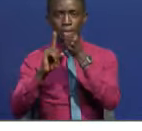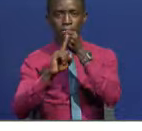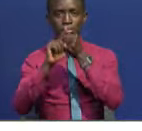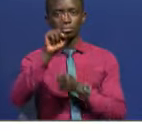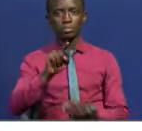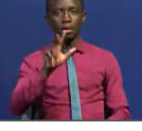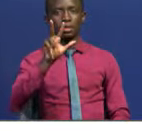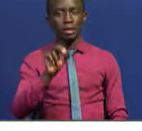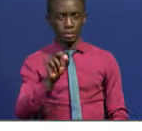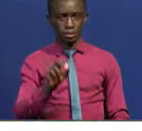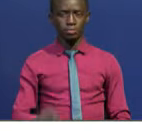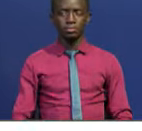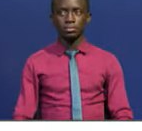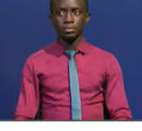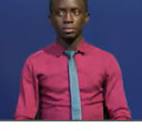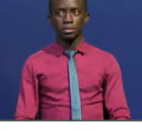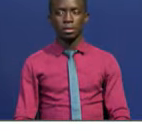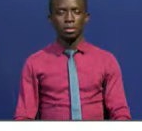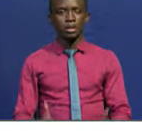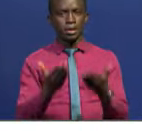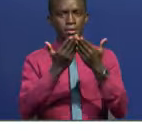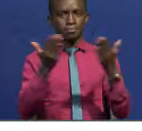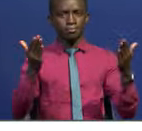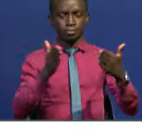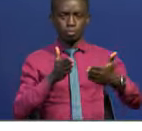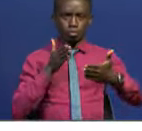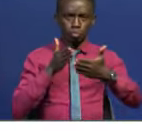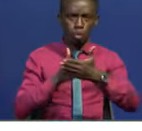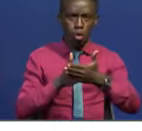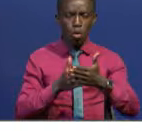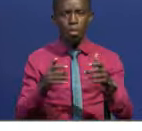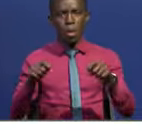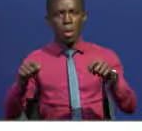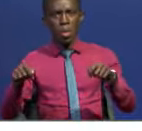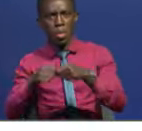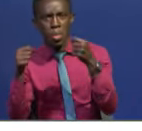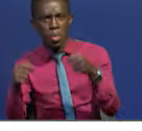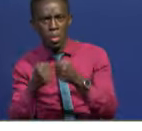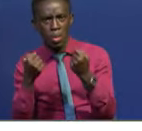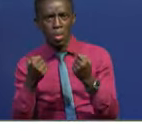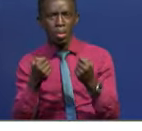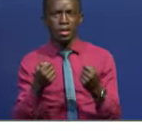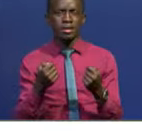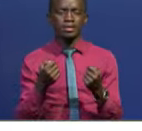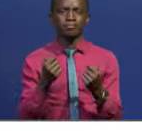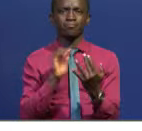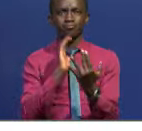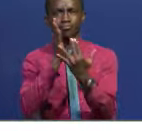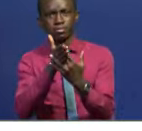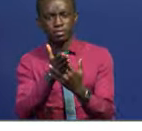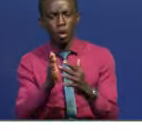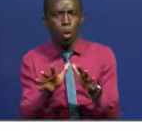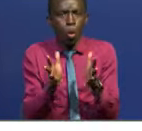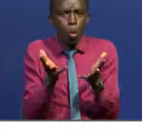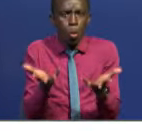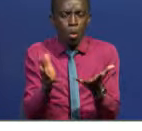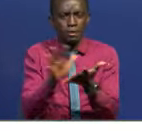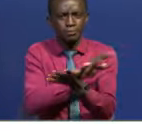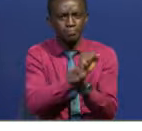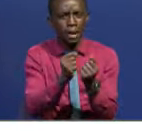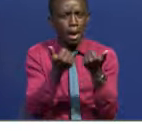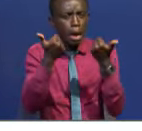not obstruct, block, vandalize, or otherwise destroy